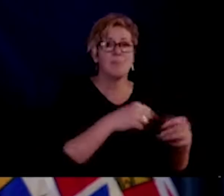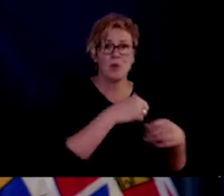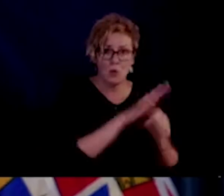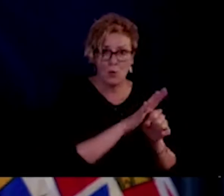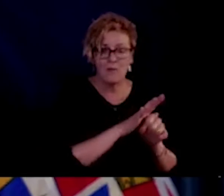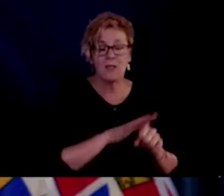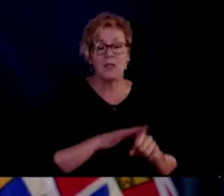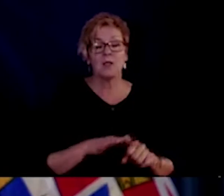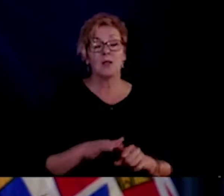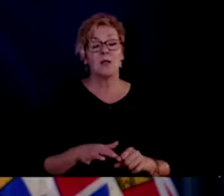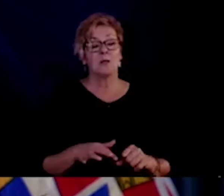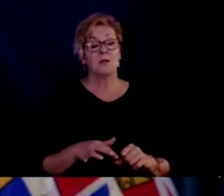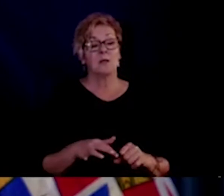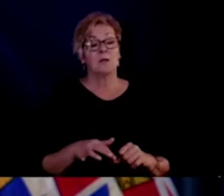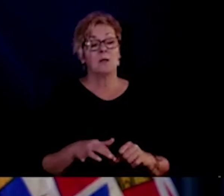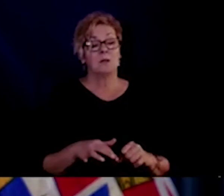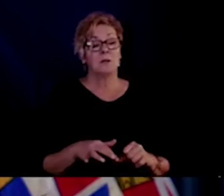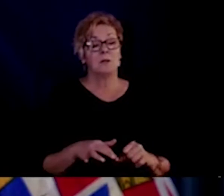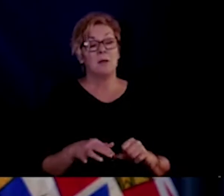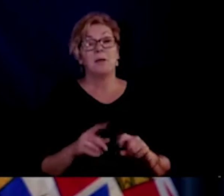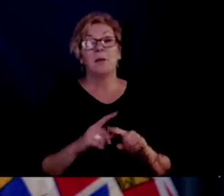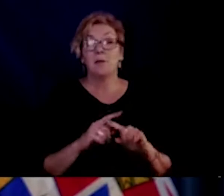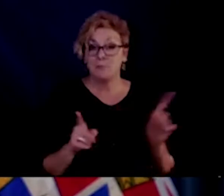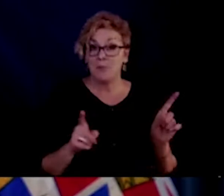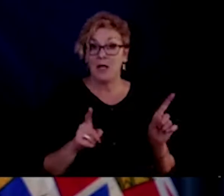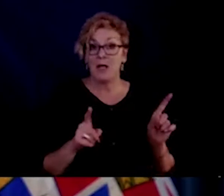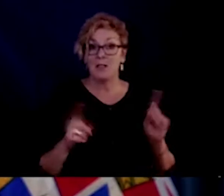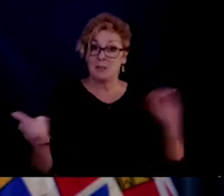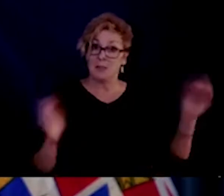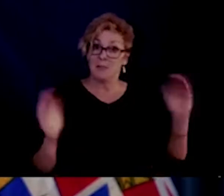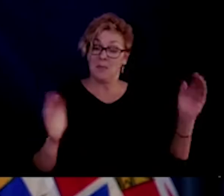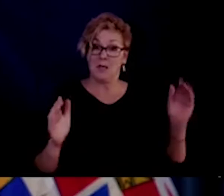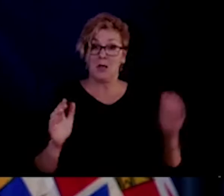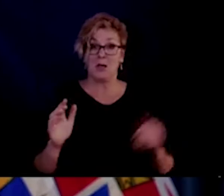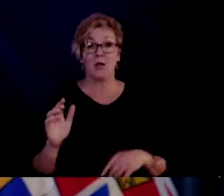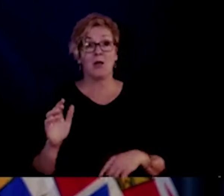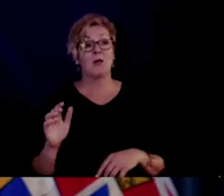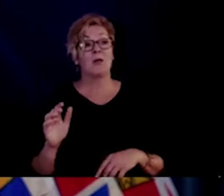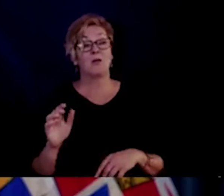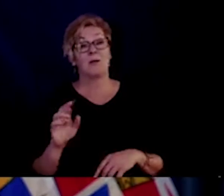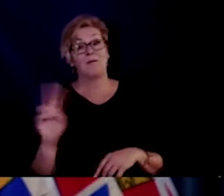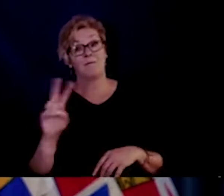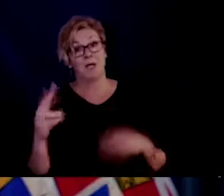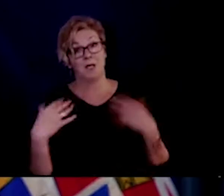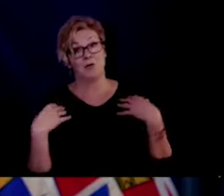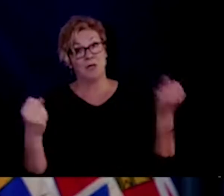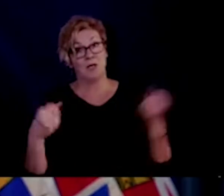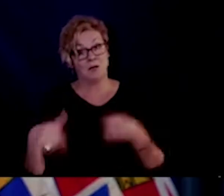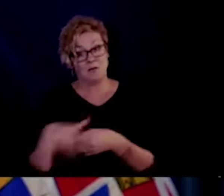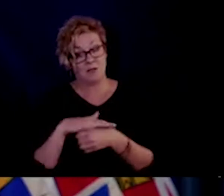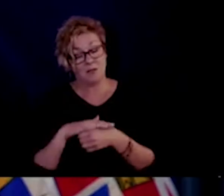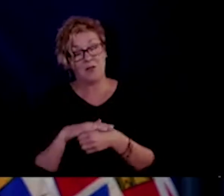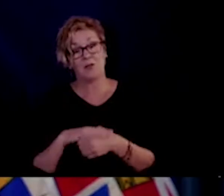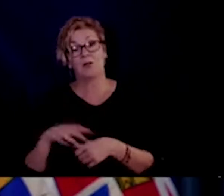have high numbers of circulating virus in the community, we've done an amazing job. They've done an amazing job of protecting